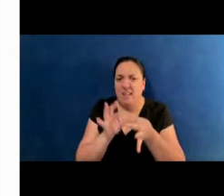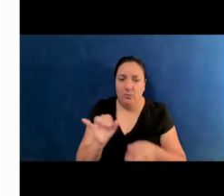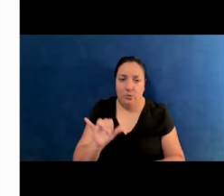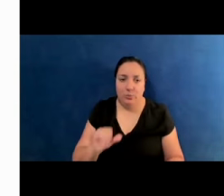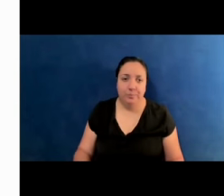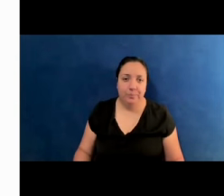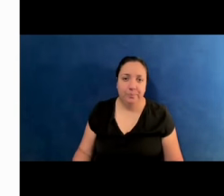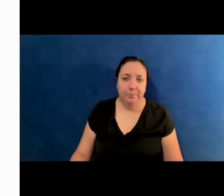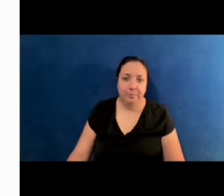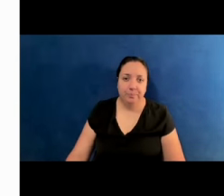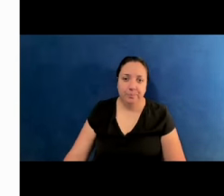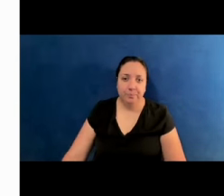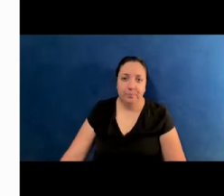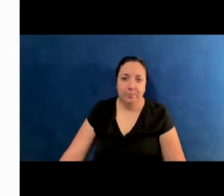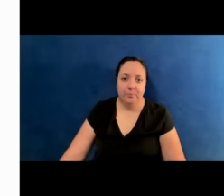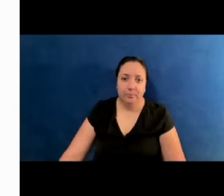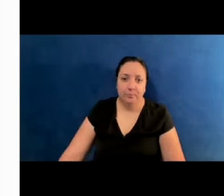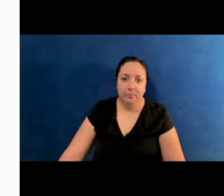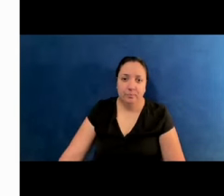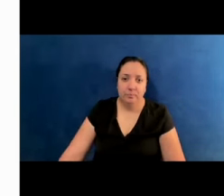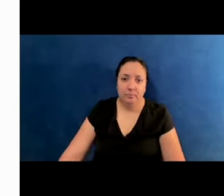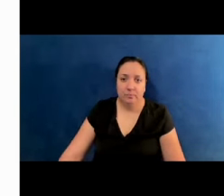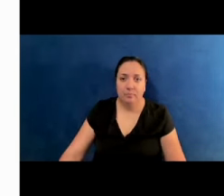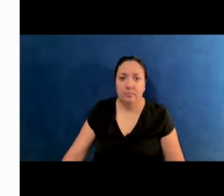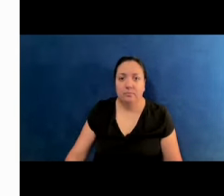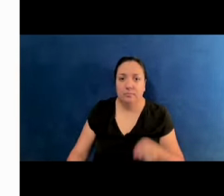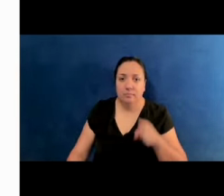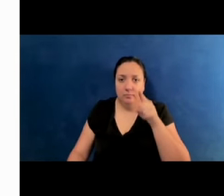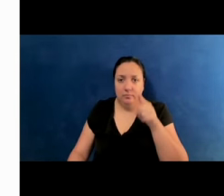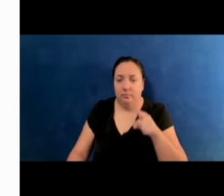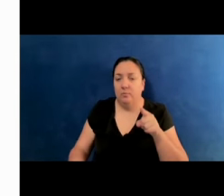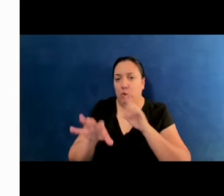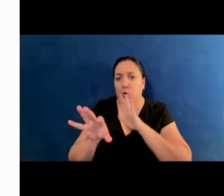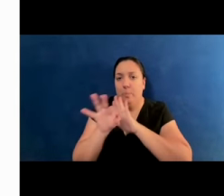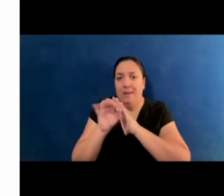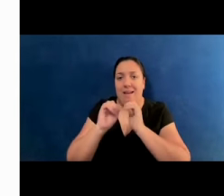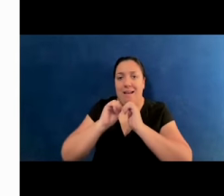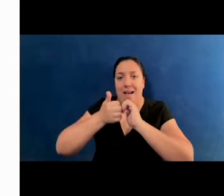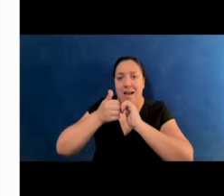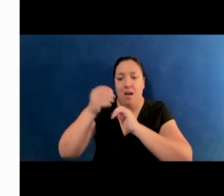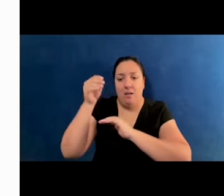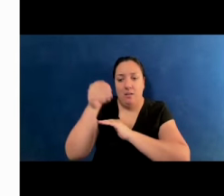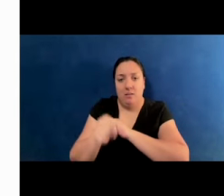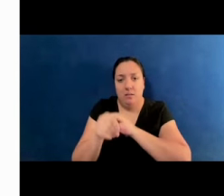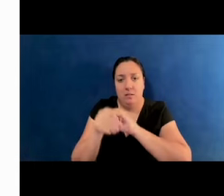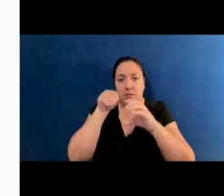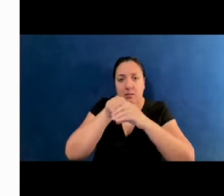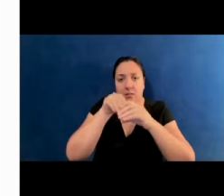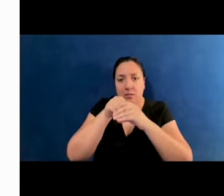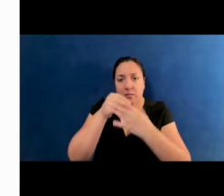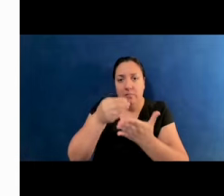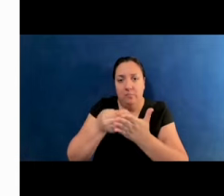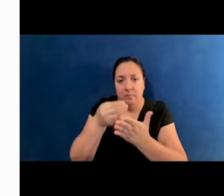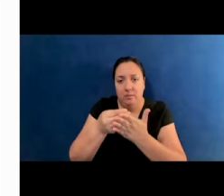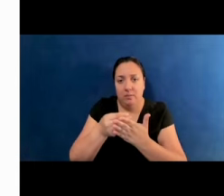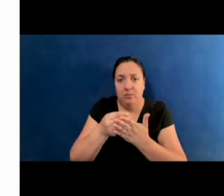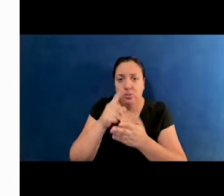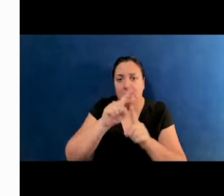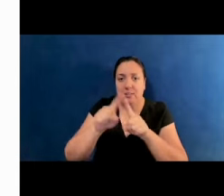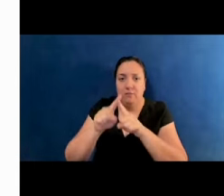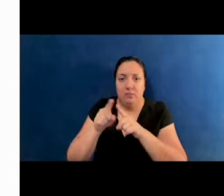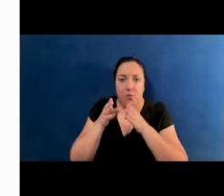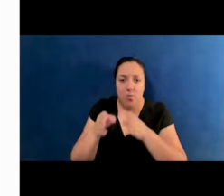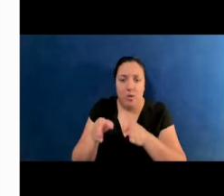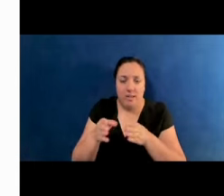We can go to the next slide. Choosing the funding method, as I mentioned, again, this is just an example of some of the options you could do. So we want to